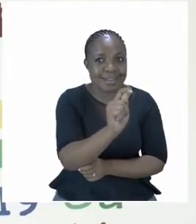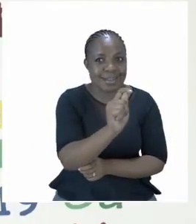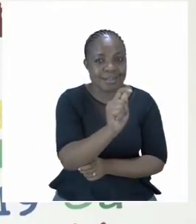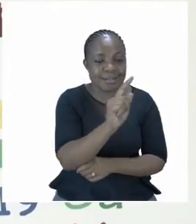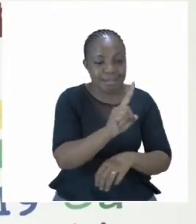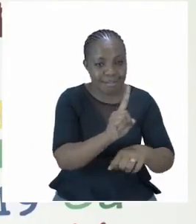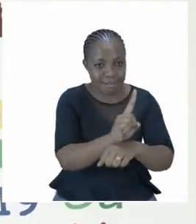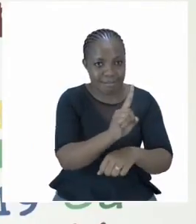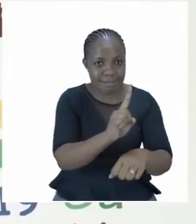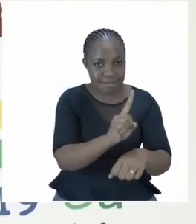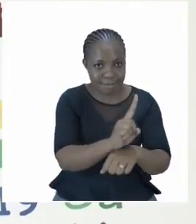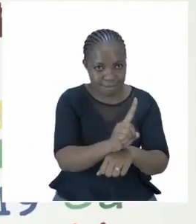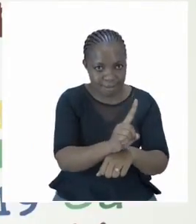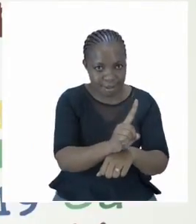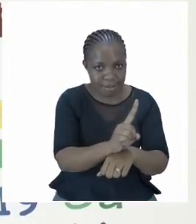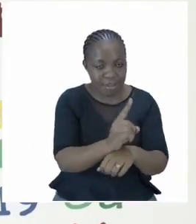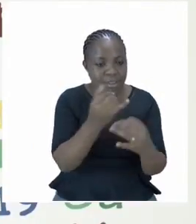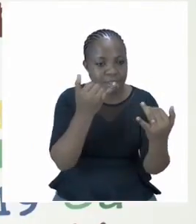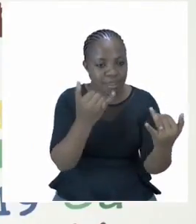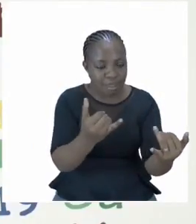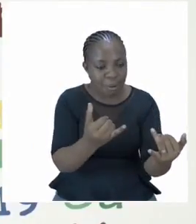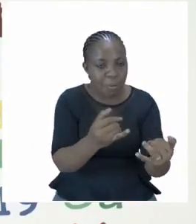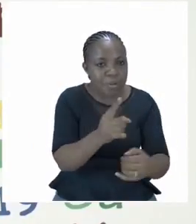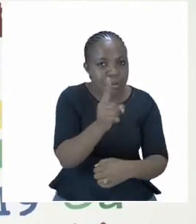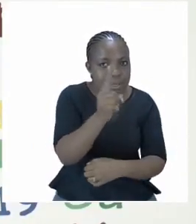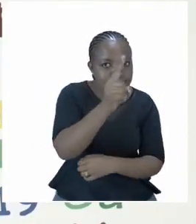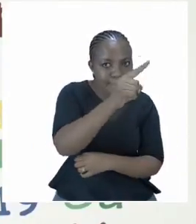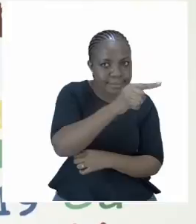going to circle this one.